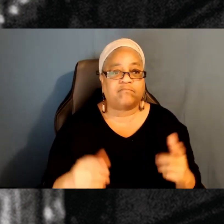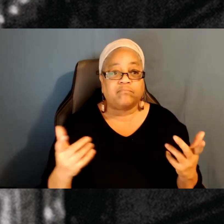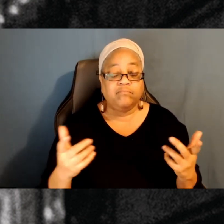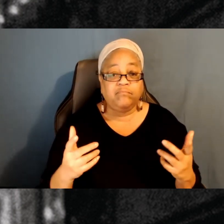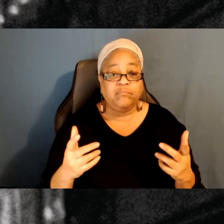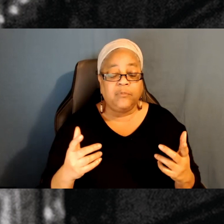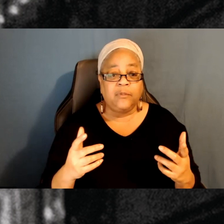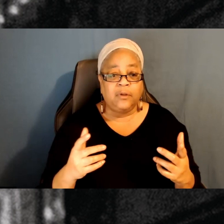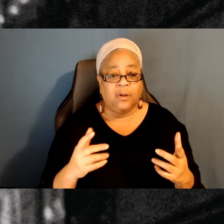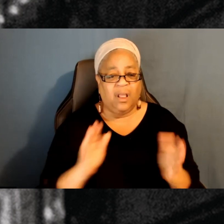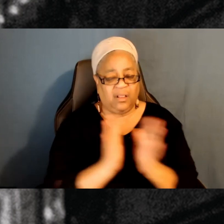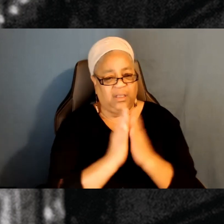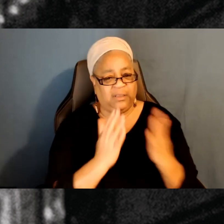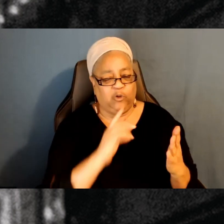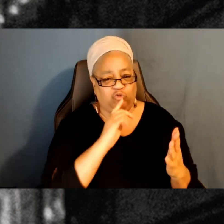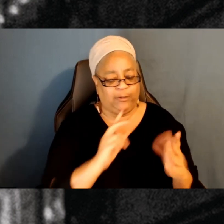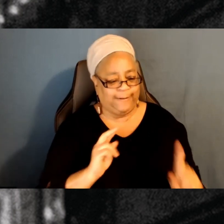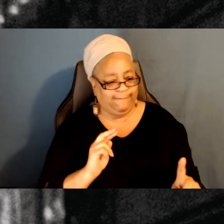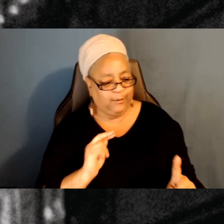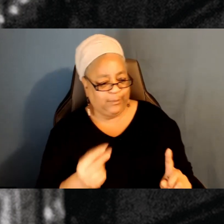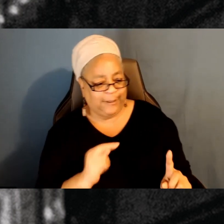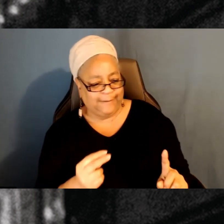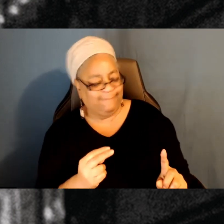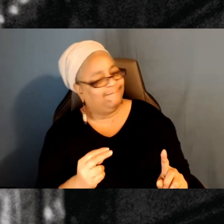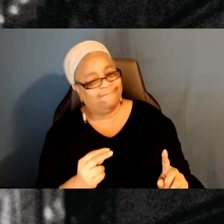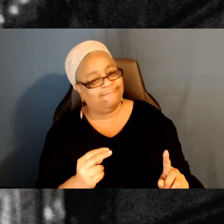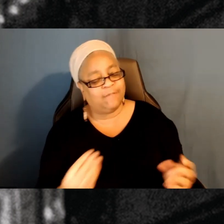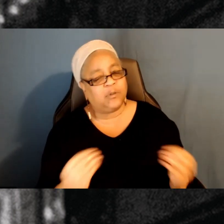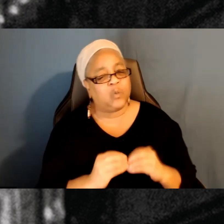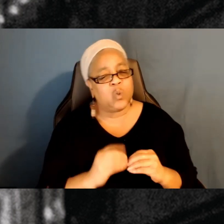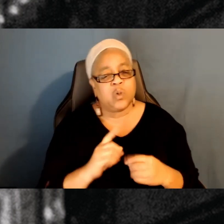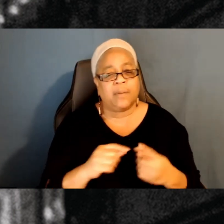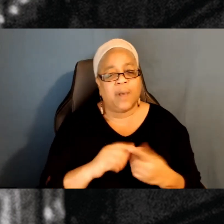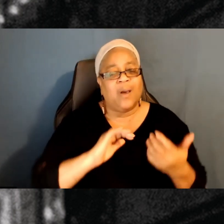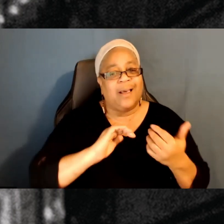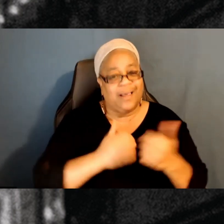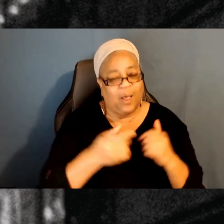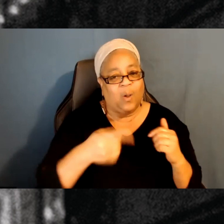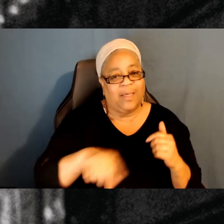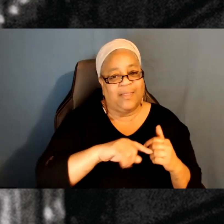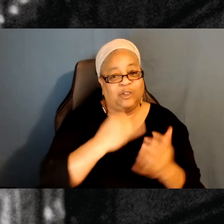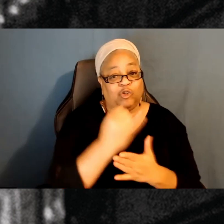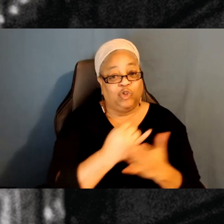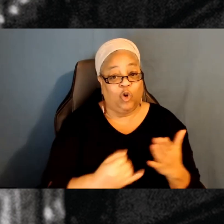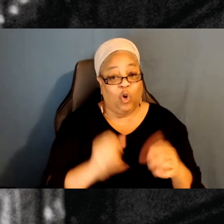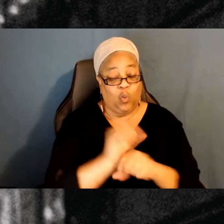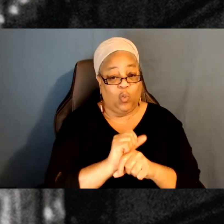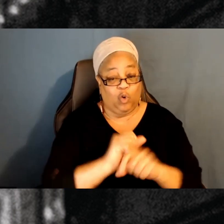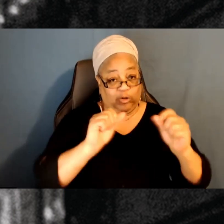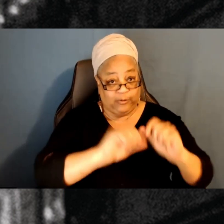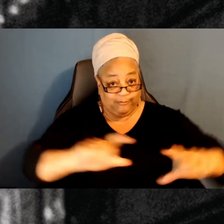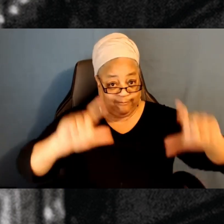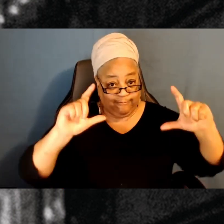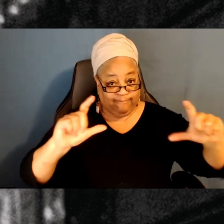perspective, so to speak, but more about how these particular artworks position